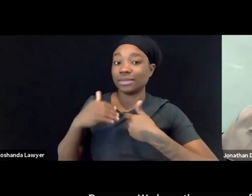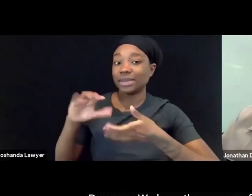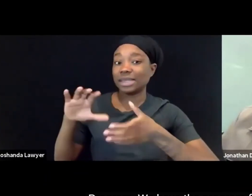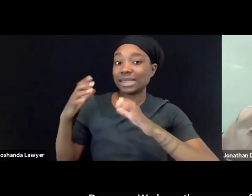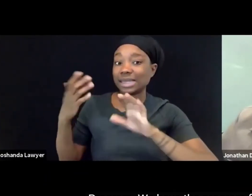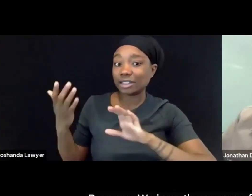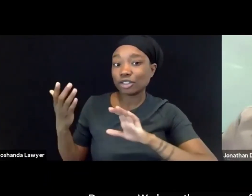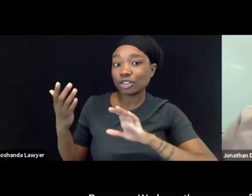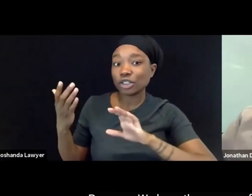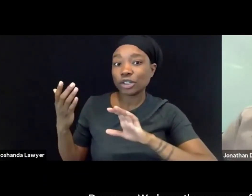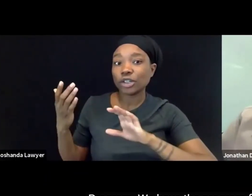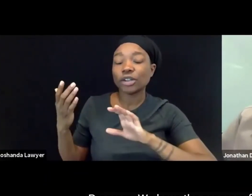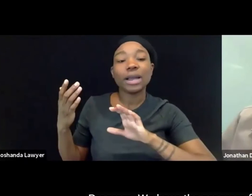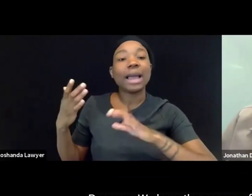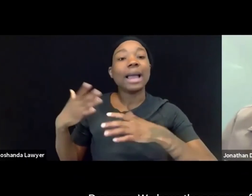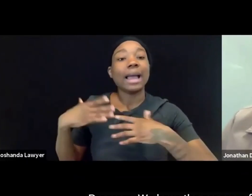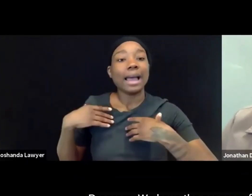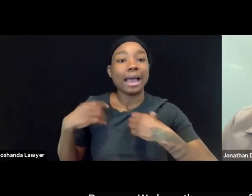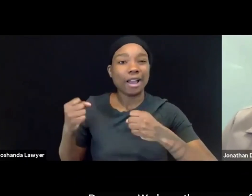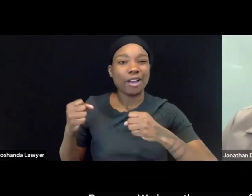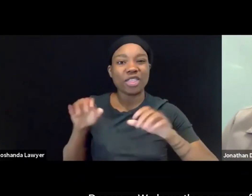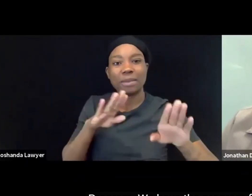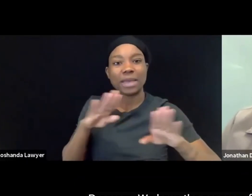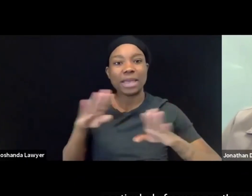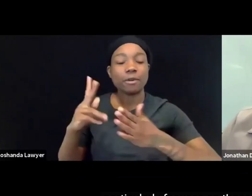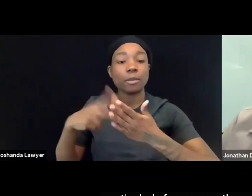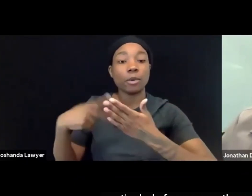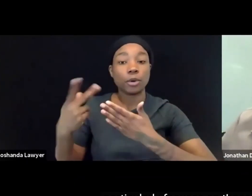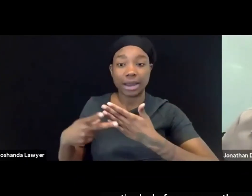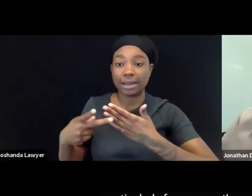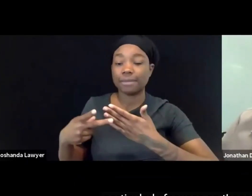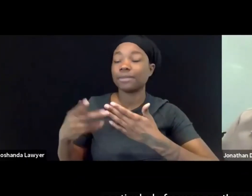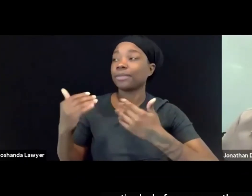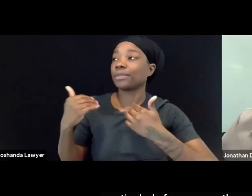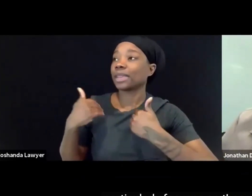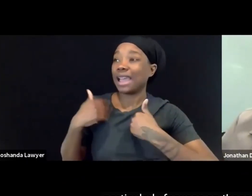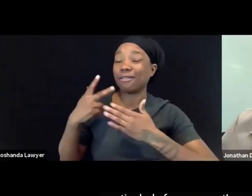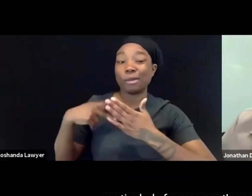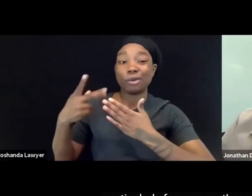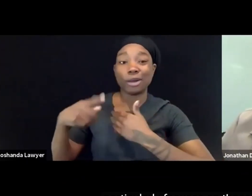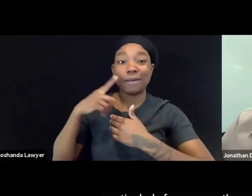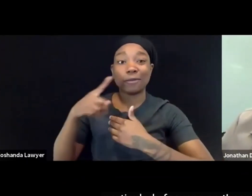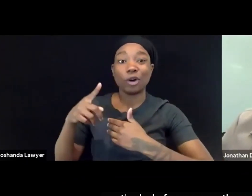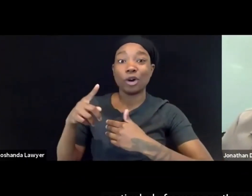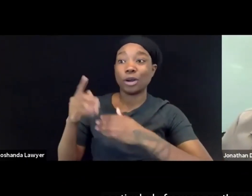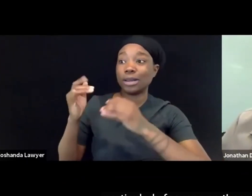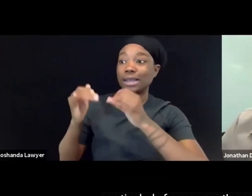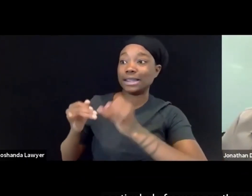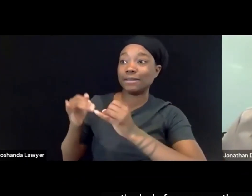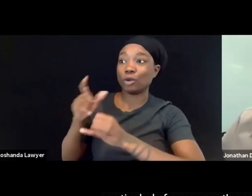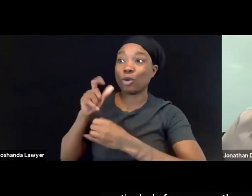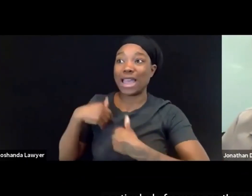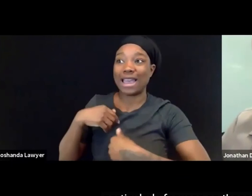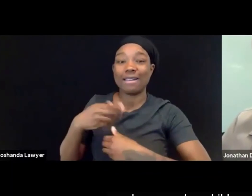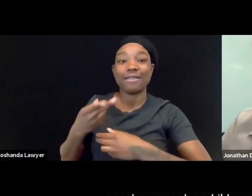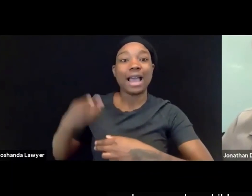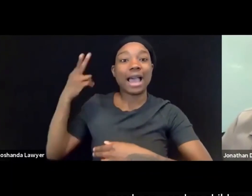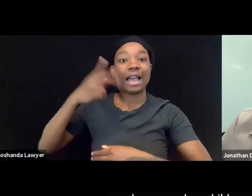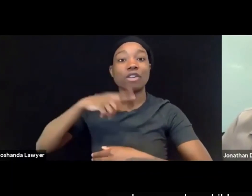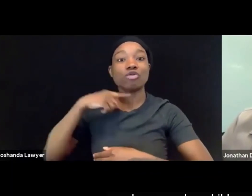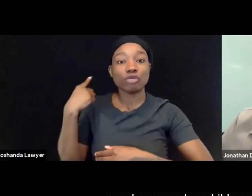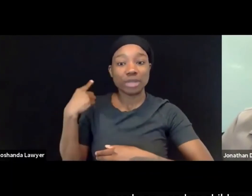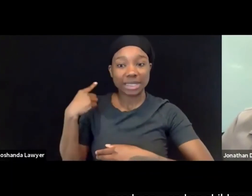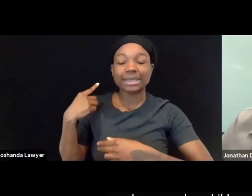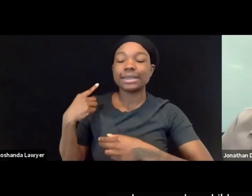We have the program for at-risk individuals, which particularly focuses on those who have access and functional